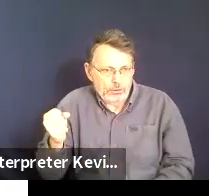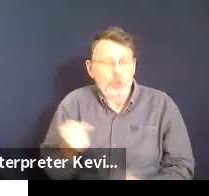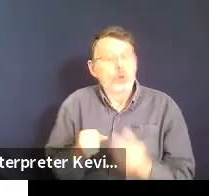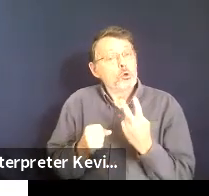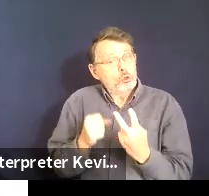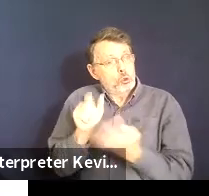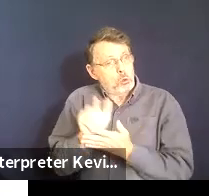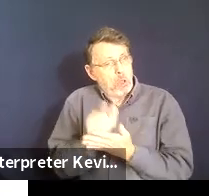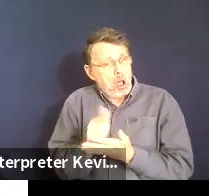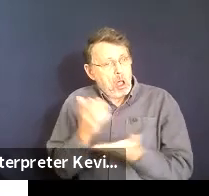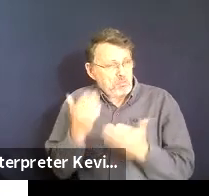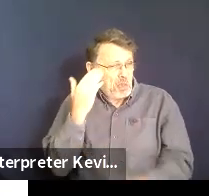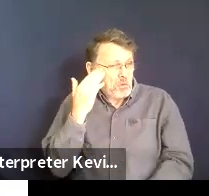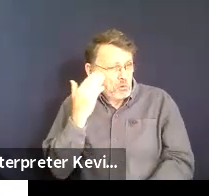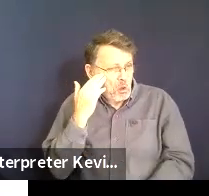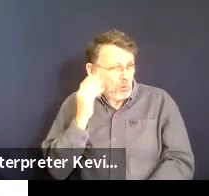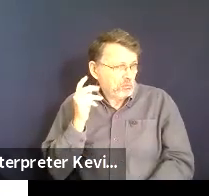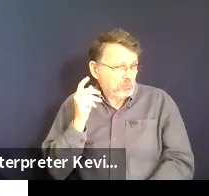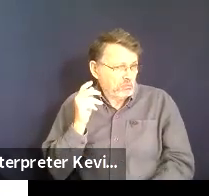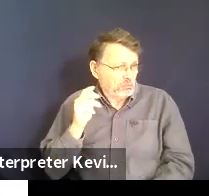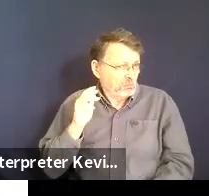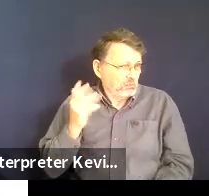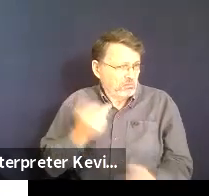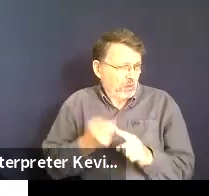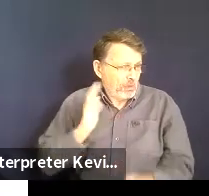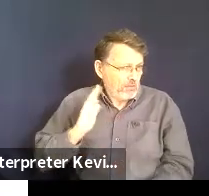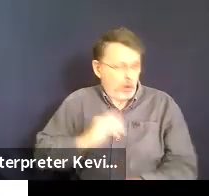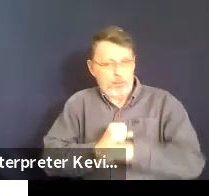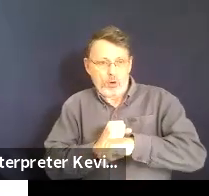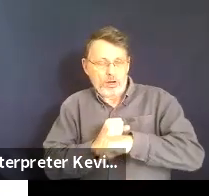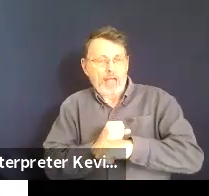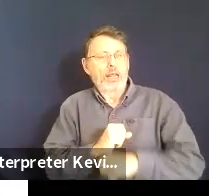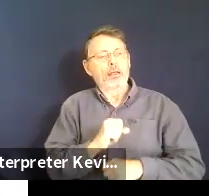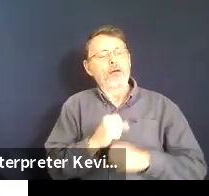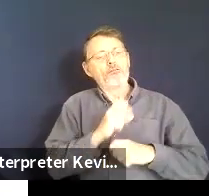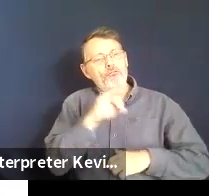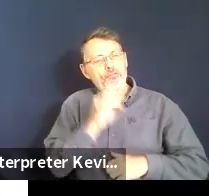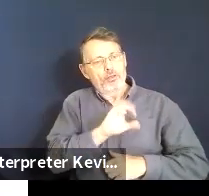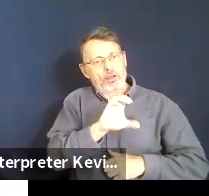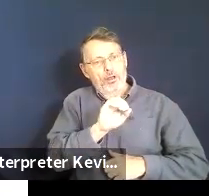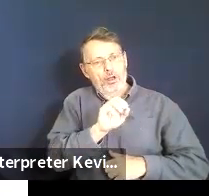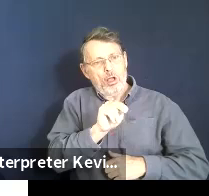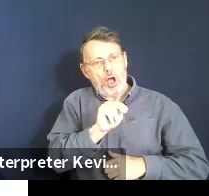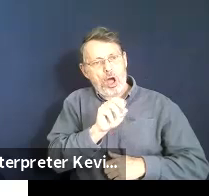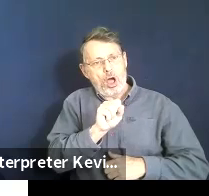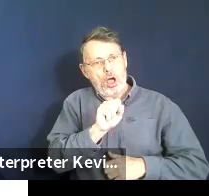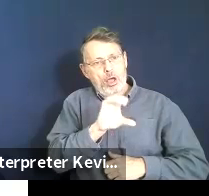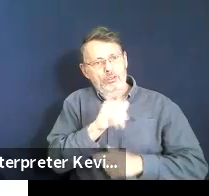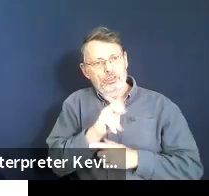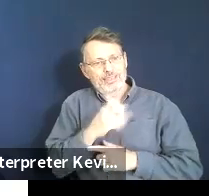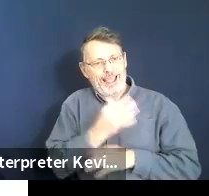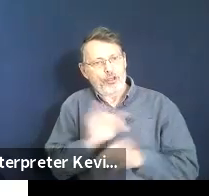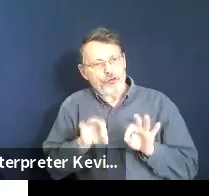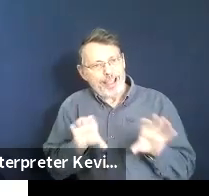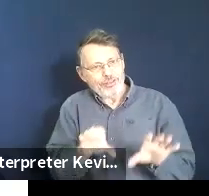be familiar with that protect federal conscience and the free exercise of religion are